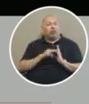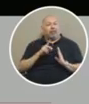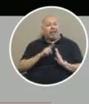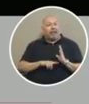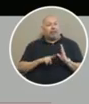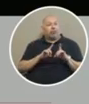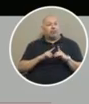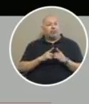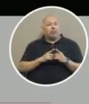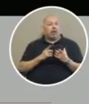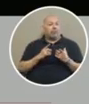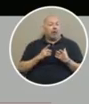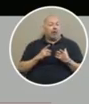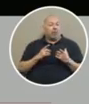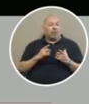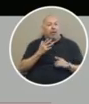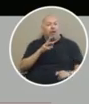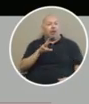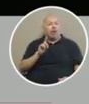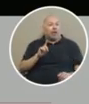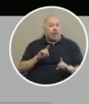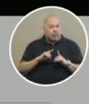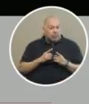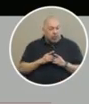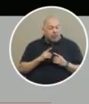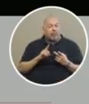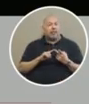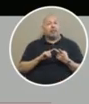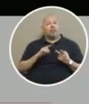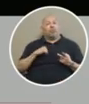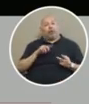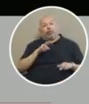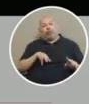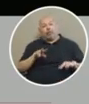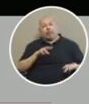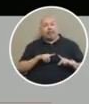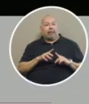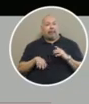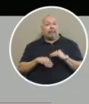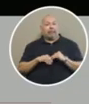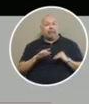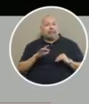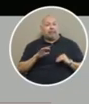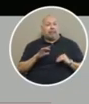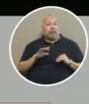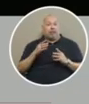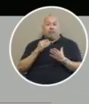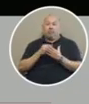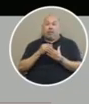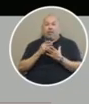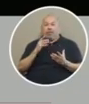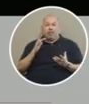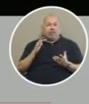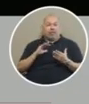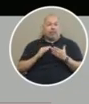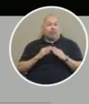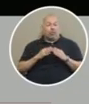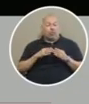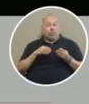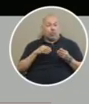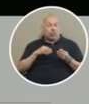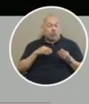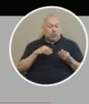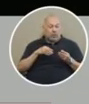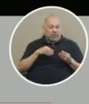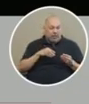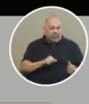what the Department of Housing and Urban Development is doing. We are looking at an additional infusion in the Community Development Block